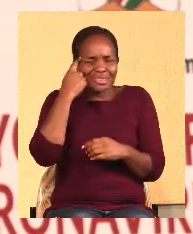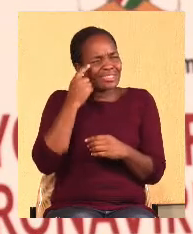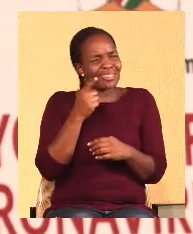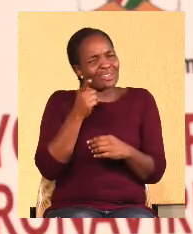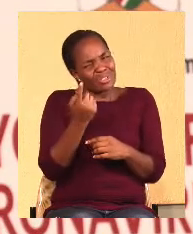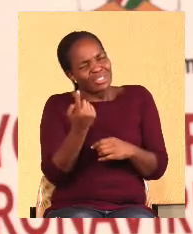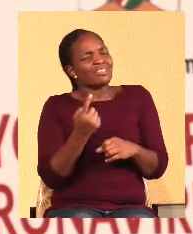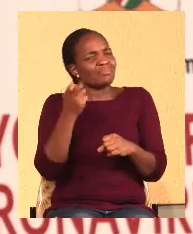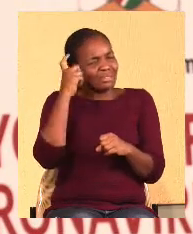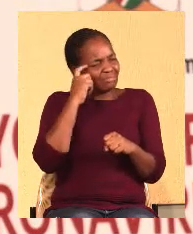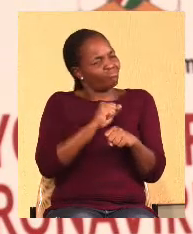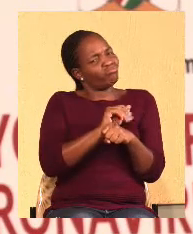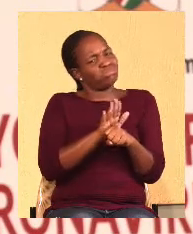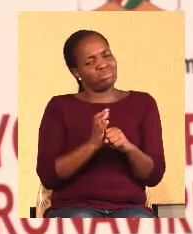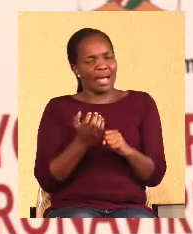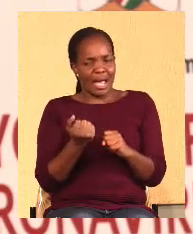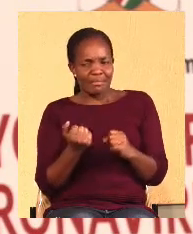COVID-19.